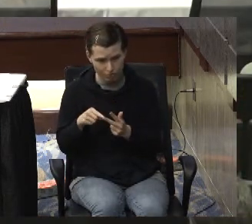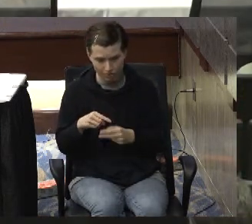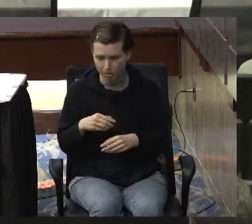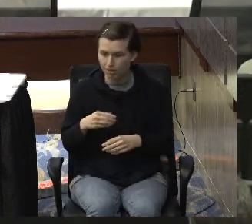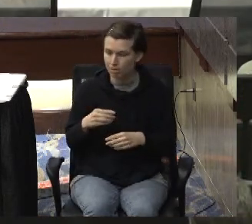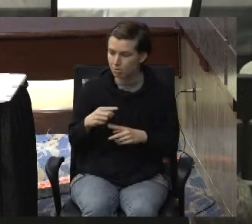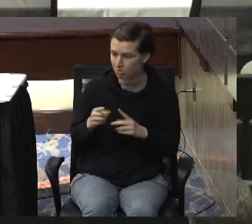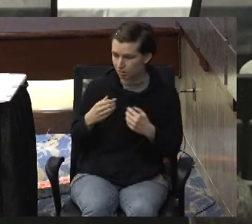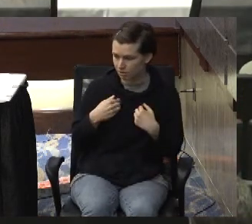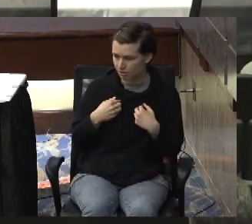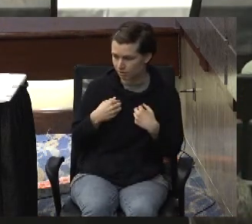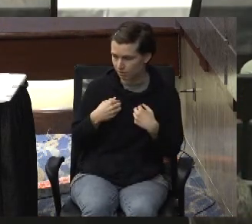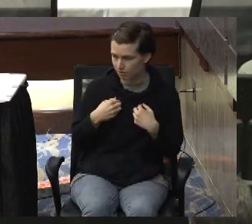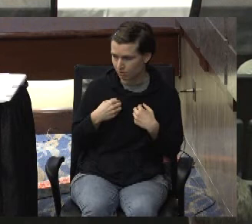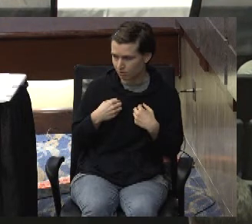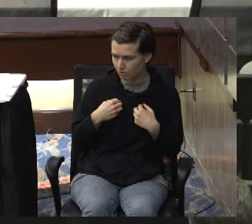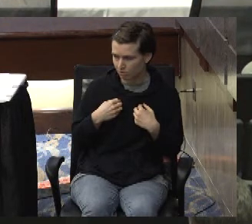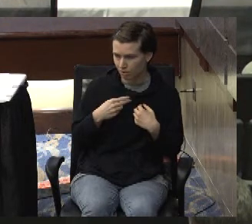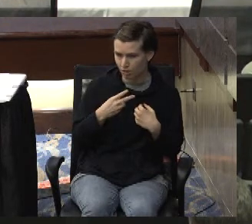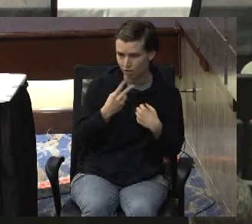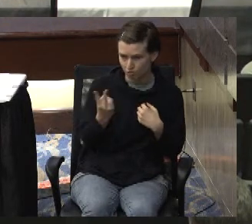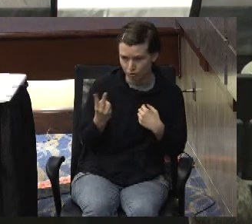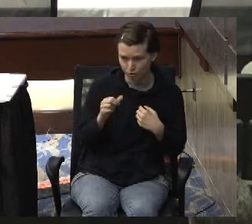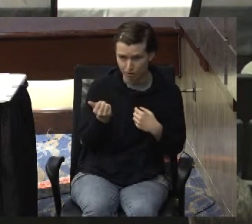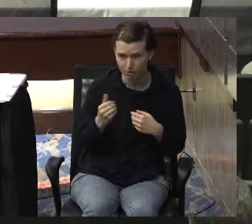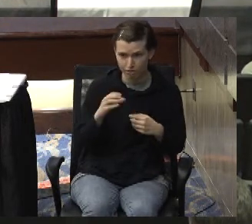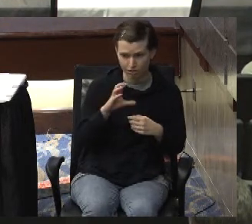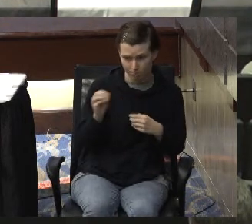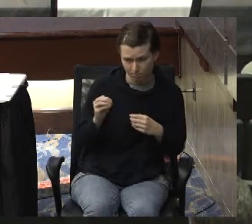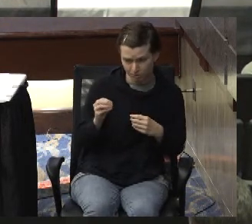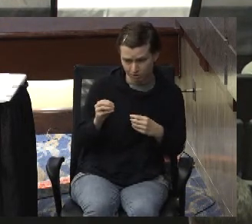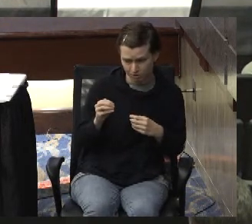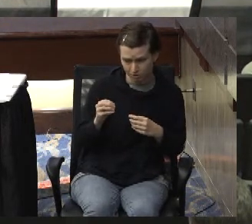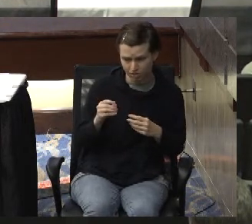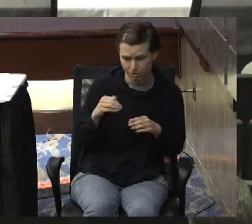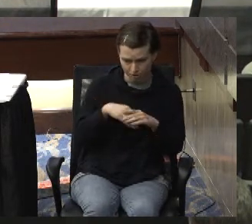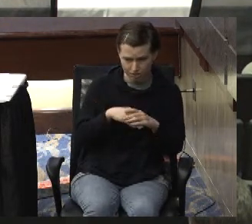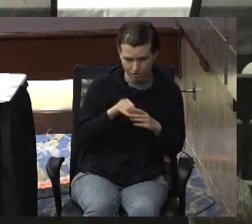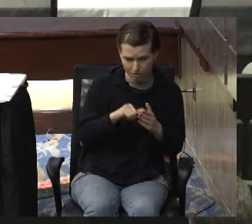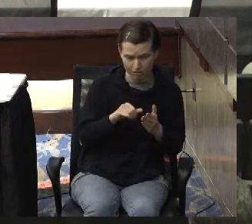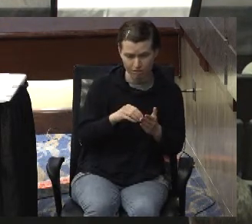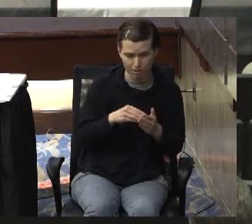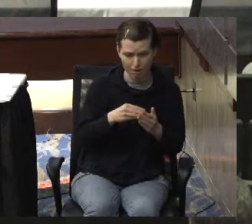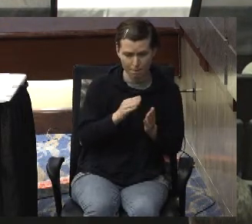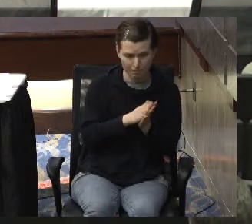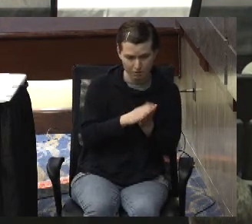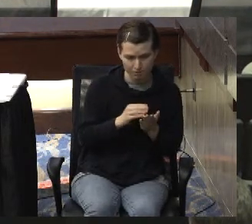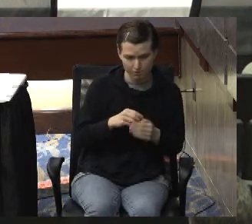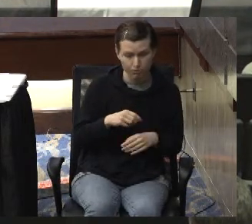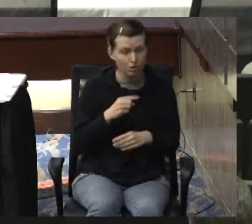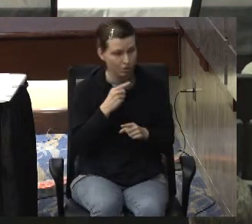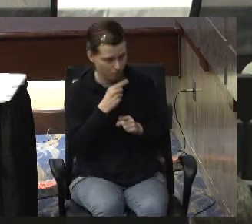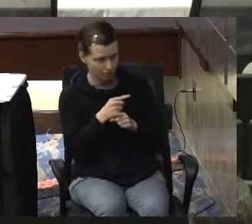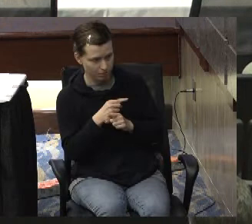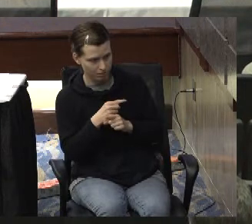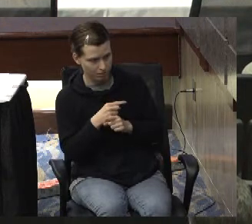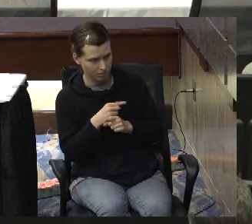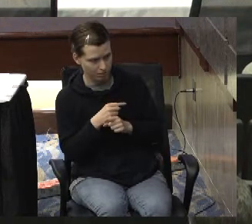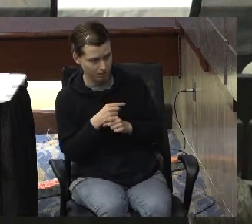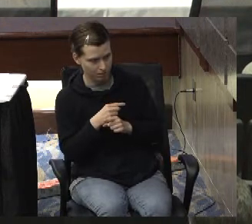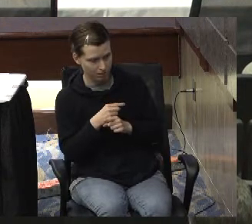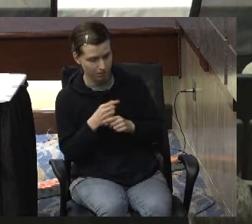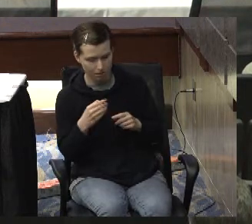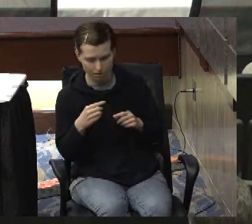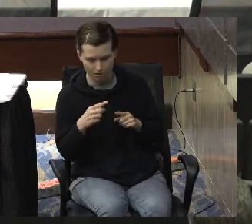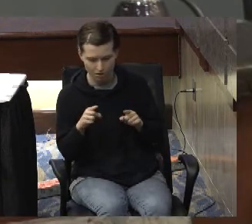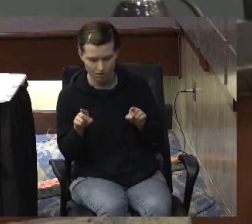invite to other companies, which is where we got the quotes from that are included in the packet as well. Right. And we also